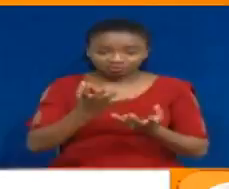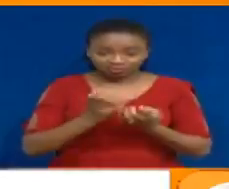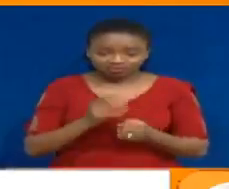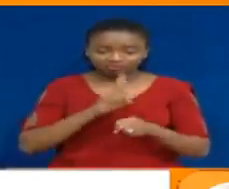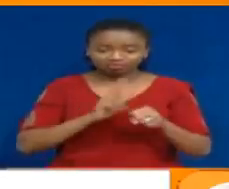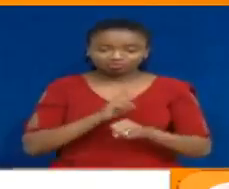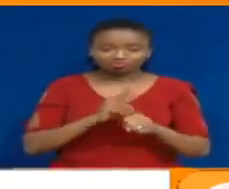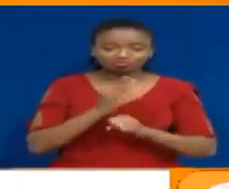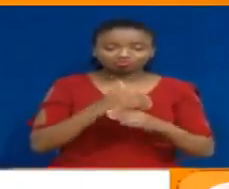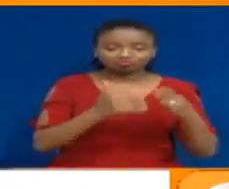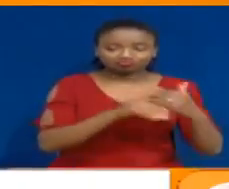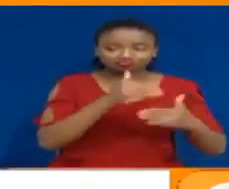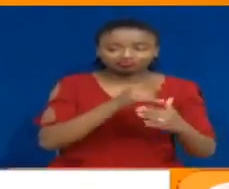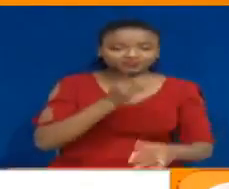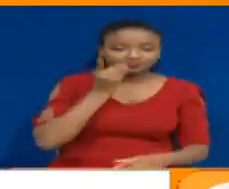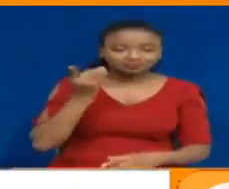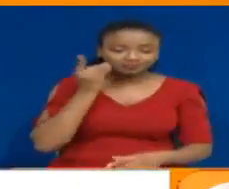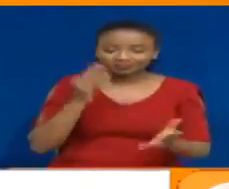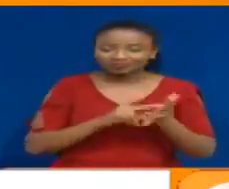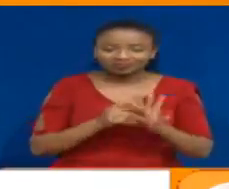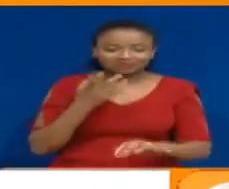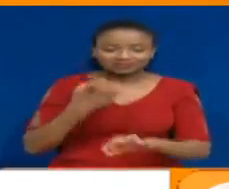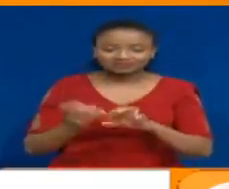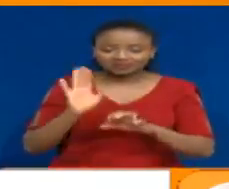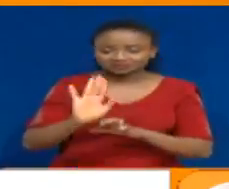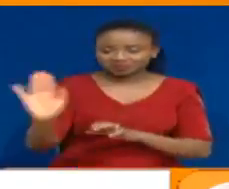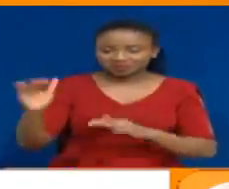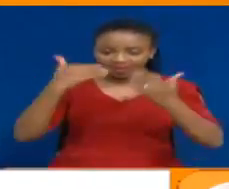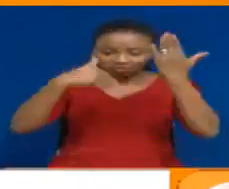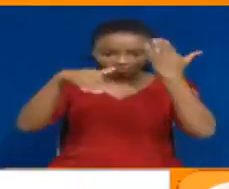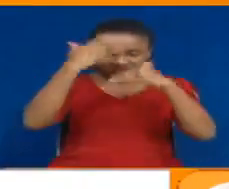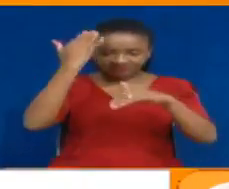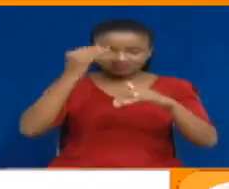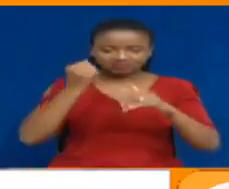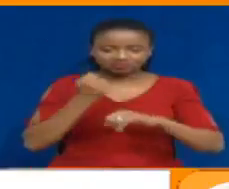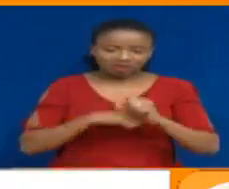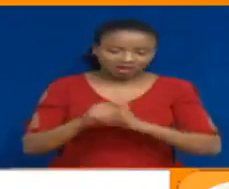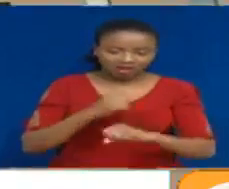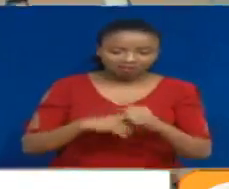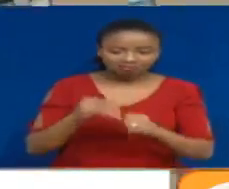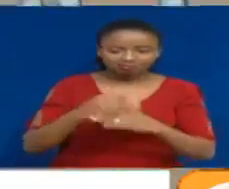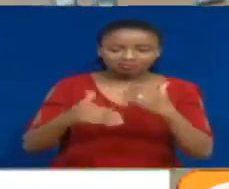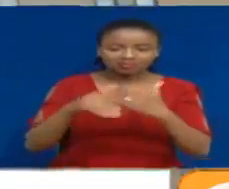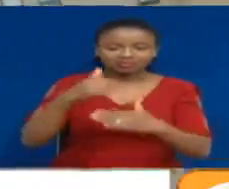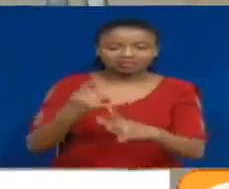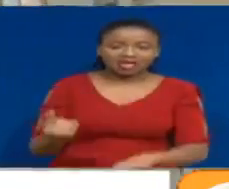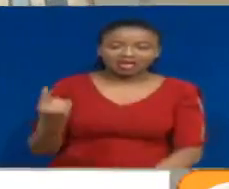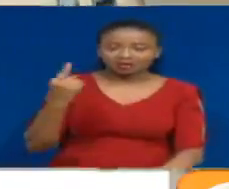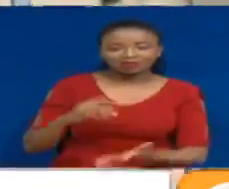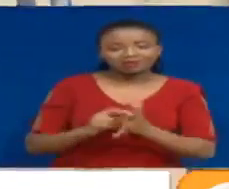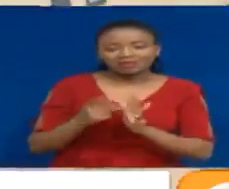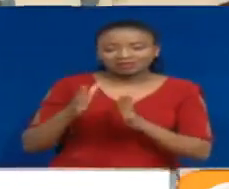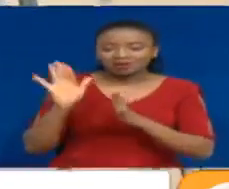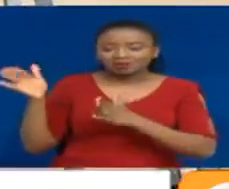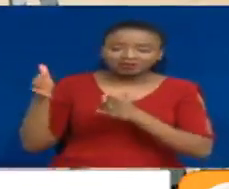for universities to do this by themselves. It would mean that they move away from their core business of academic and